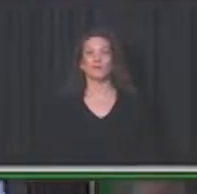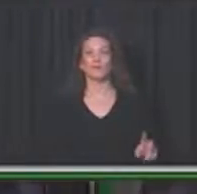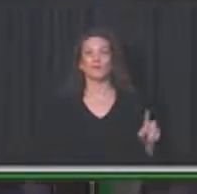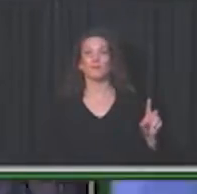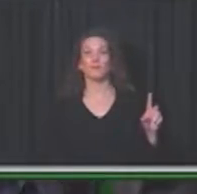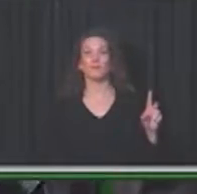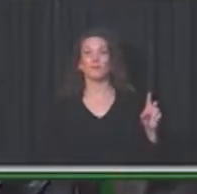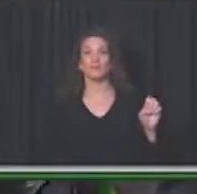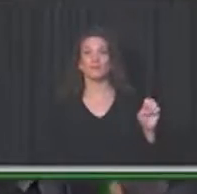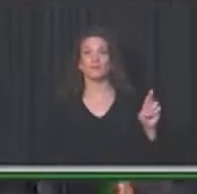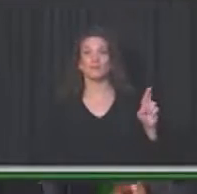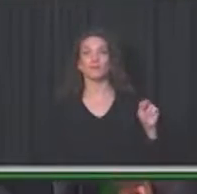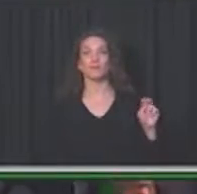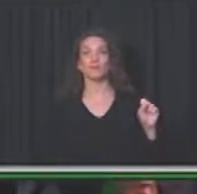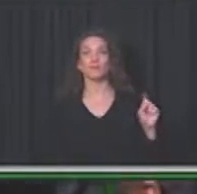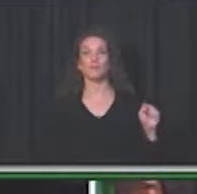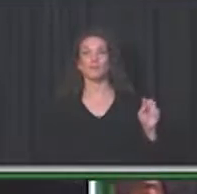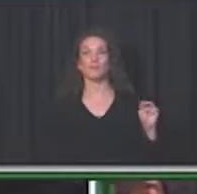De'Ernest Maxwell.